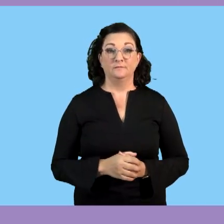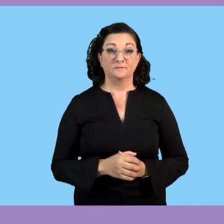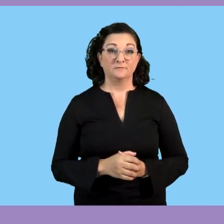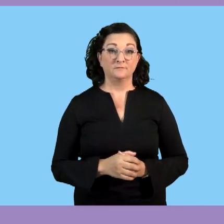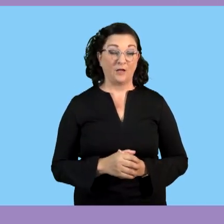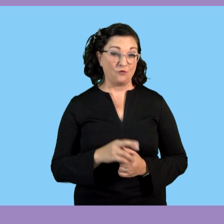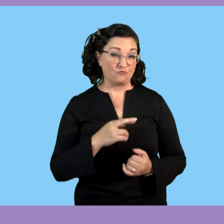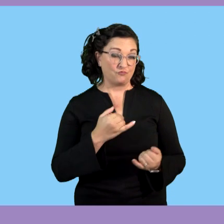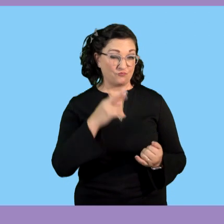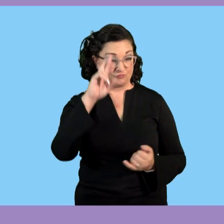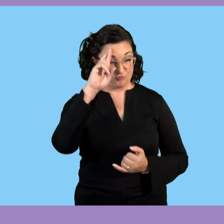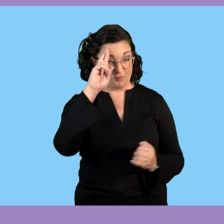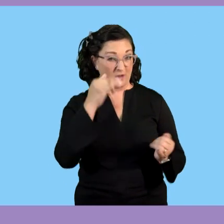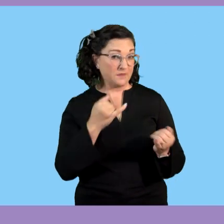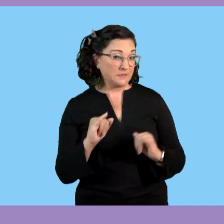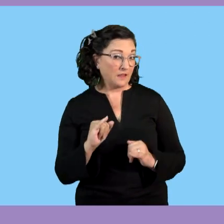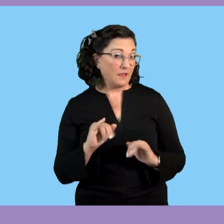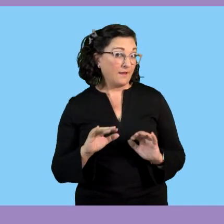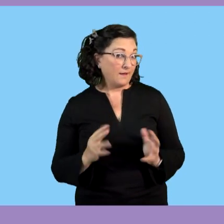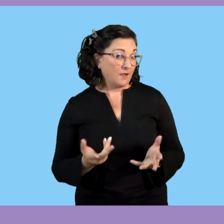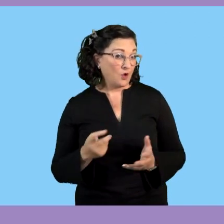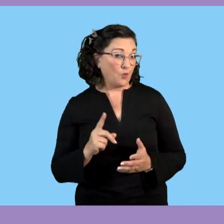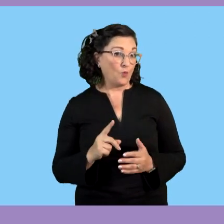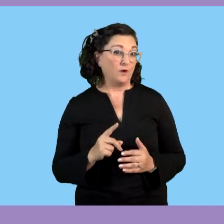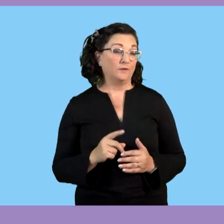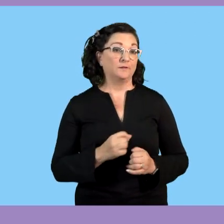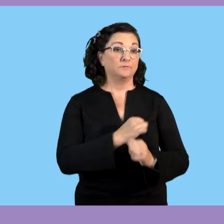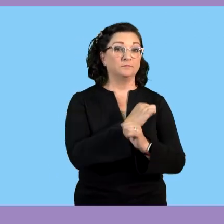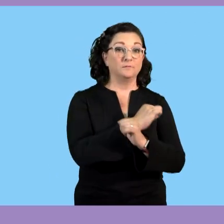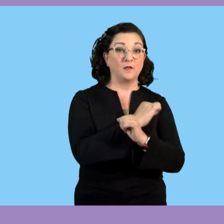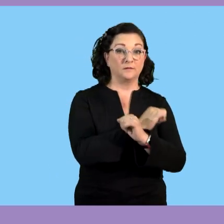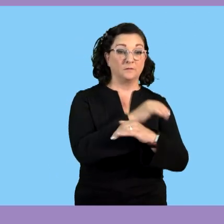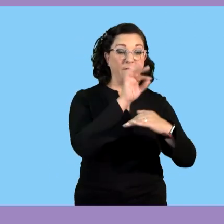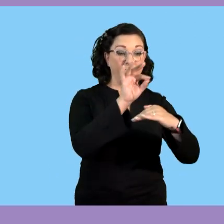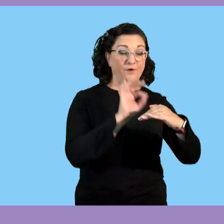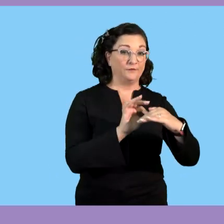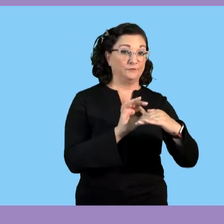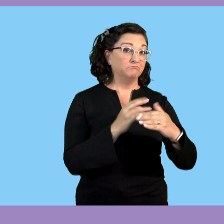Do you still remember how to? 1. Multiply common fractions.